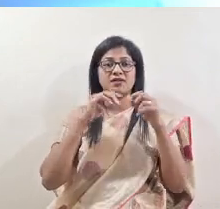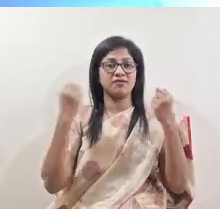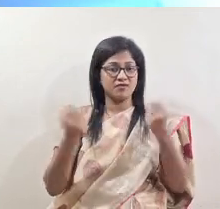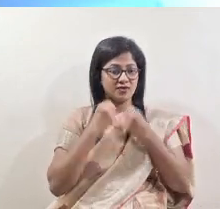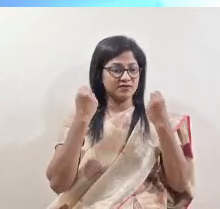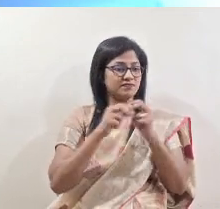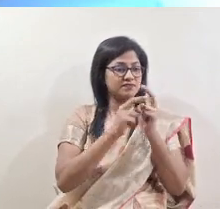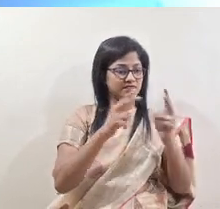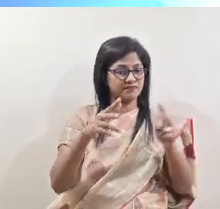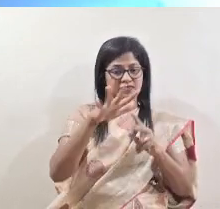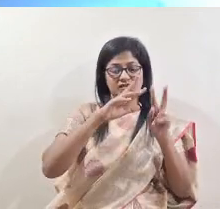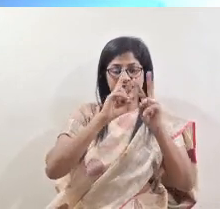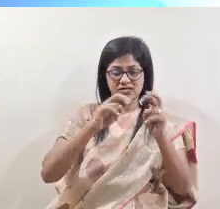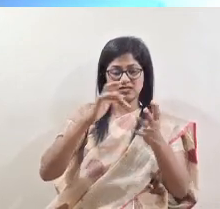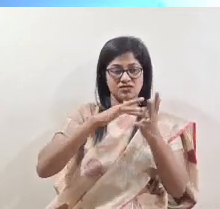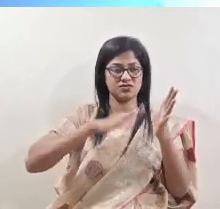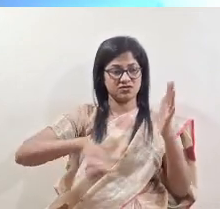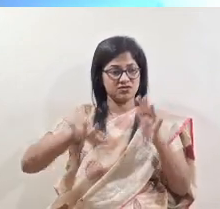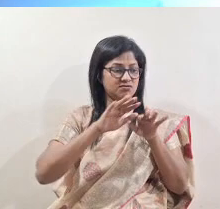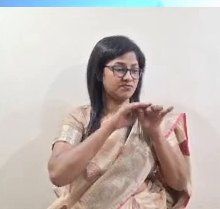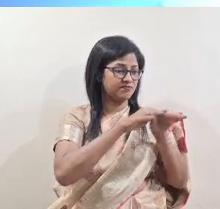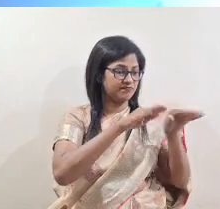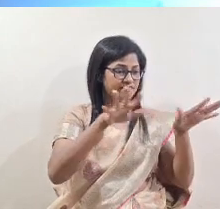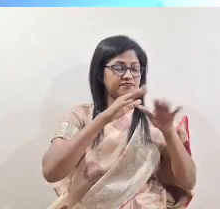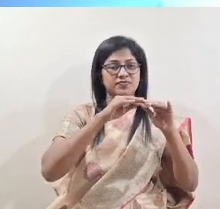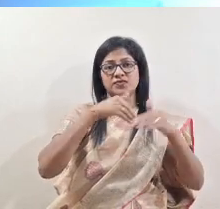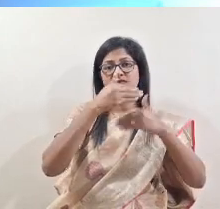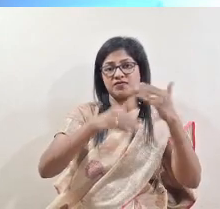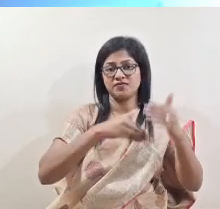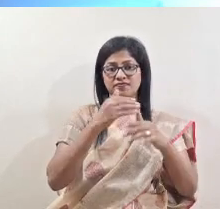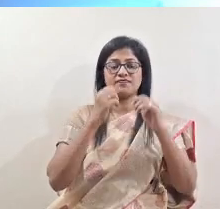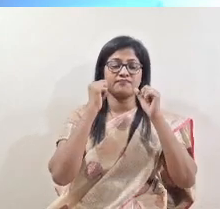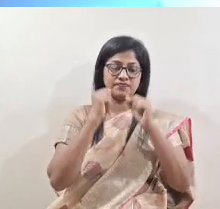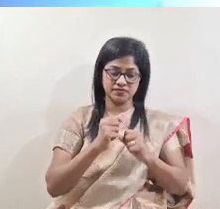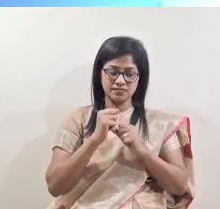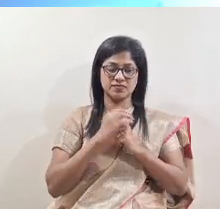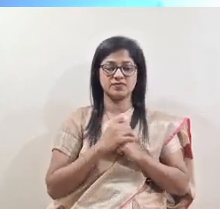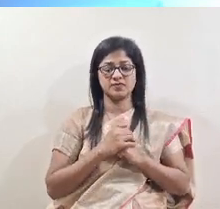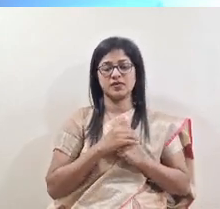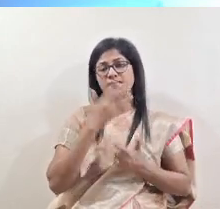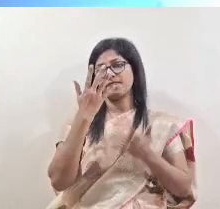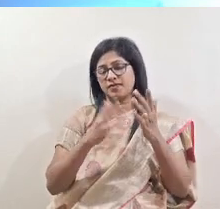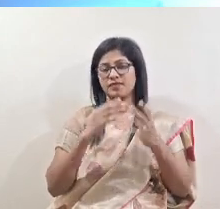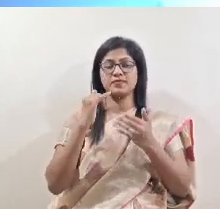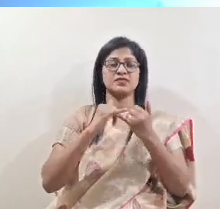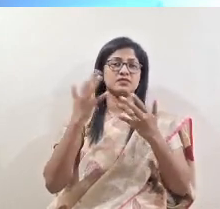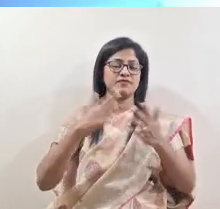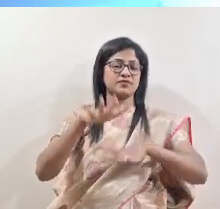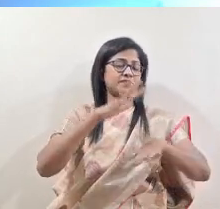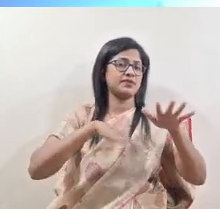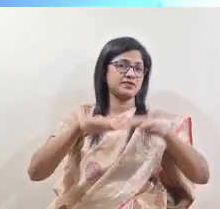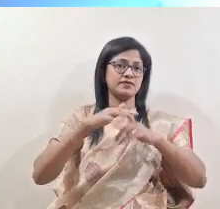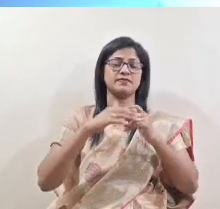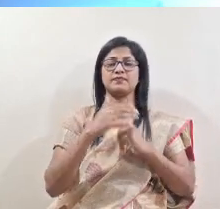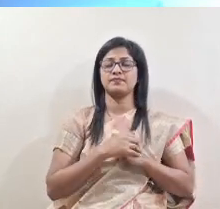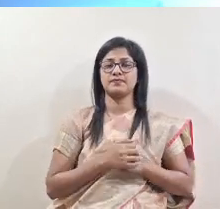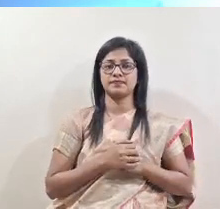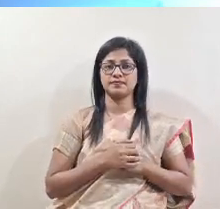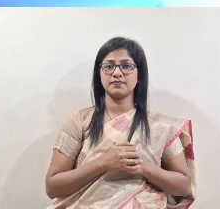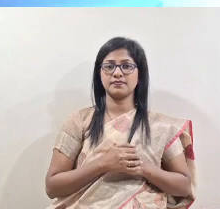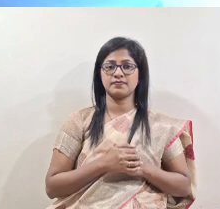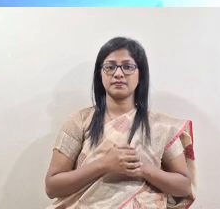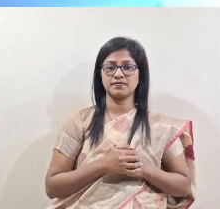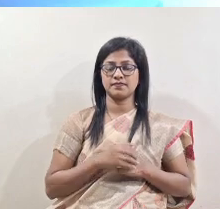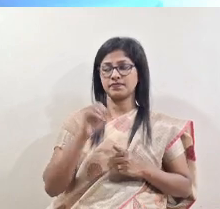people performing multiple activities at the study location, and then you can further calibrate the model and then use it for, I think, maybe for facility planning as well.